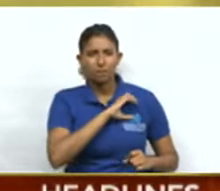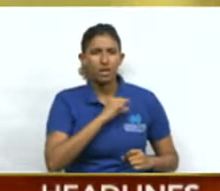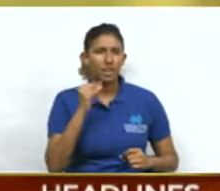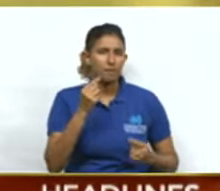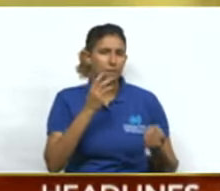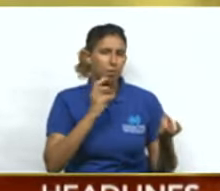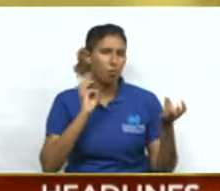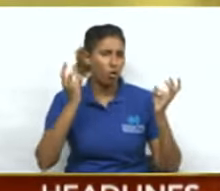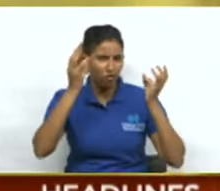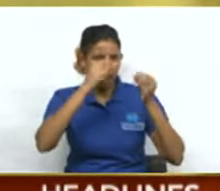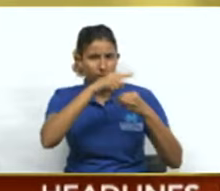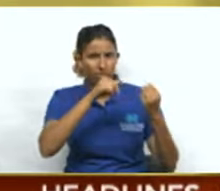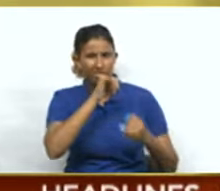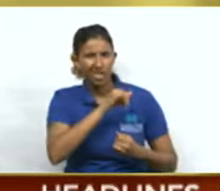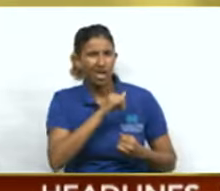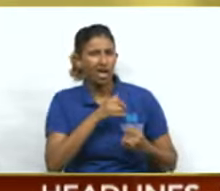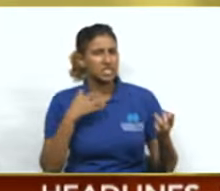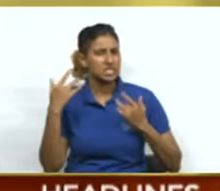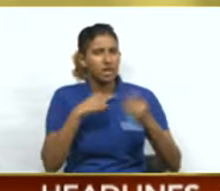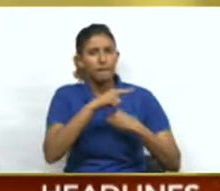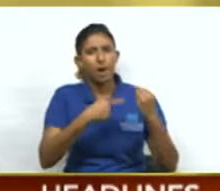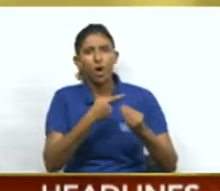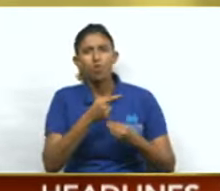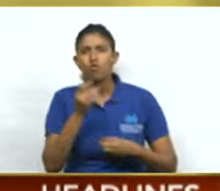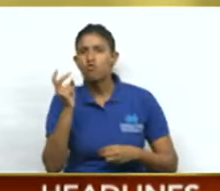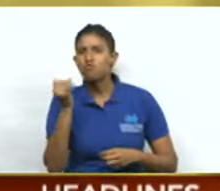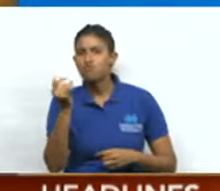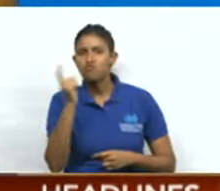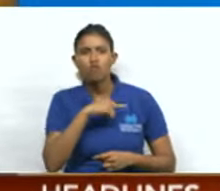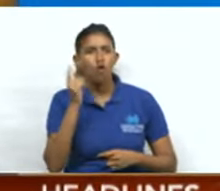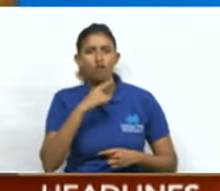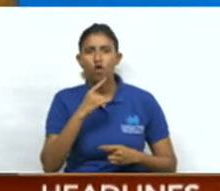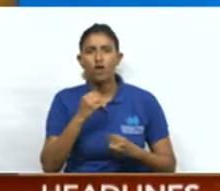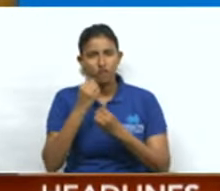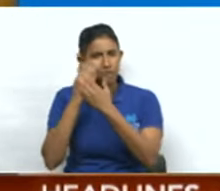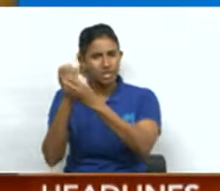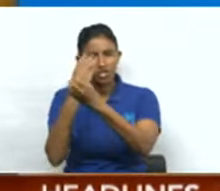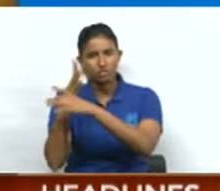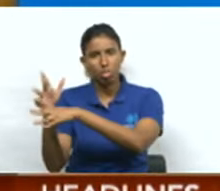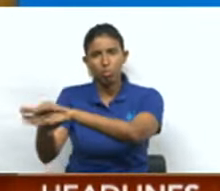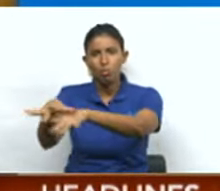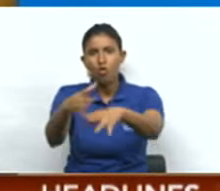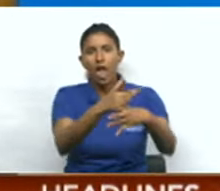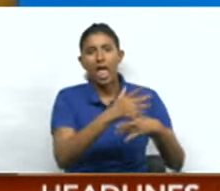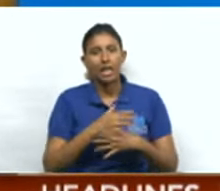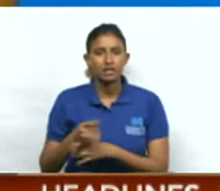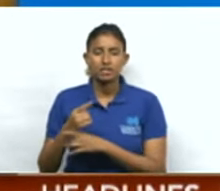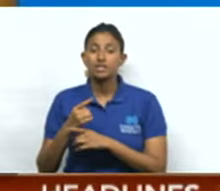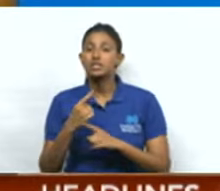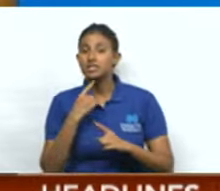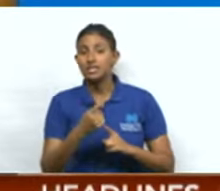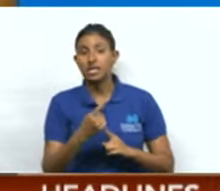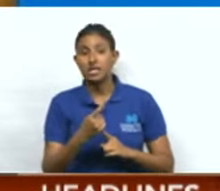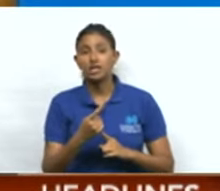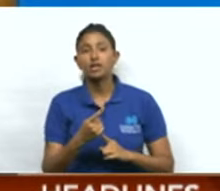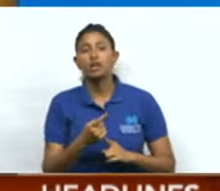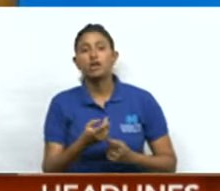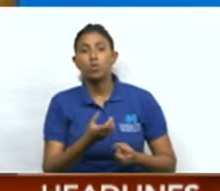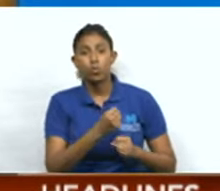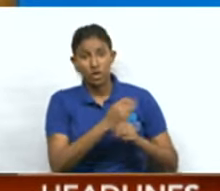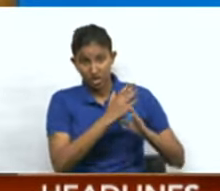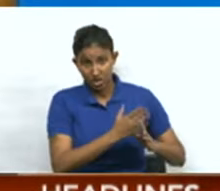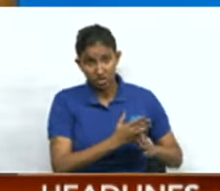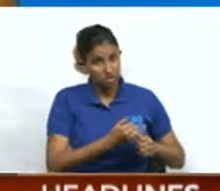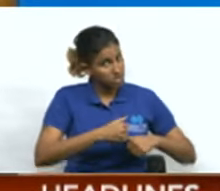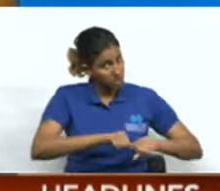concerned about misinformation being circulated in the media since. However, given Imbert's reiteration today, he said officers remain hopeful they